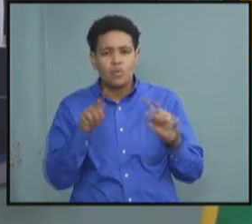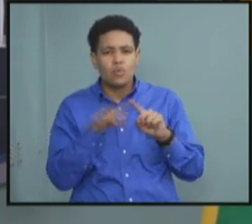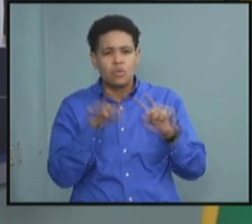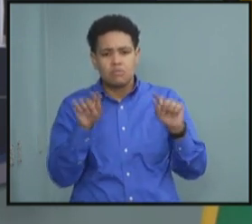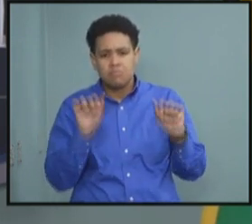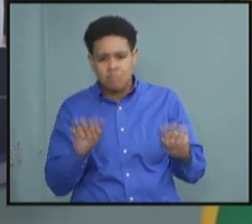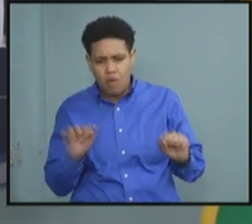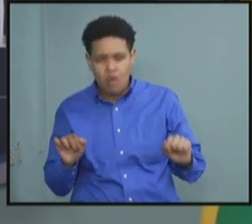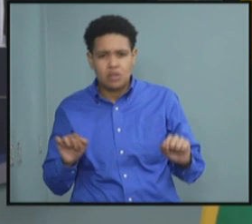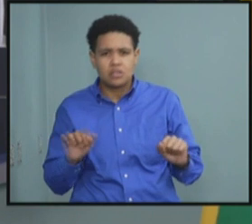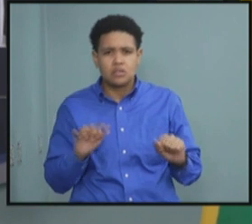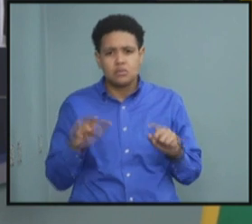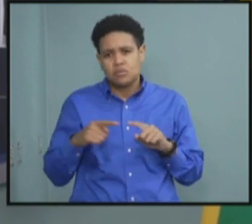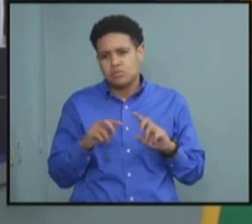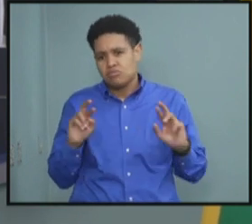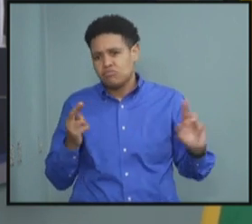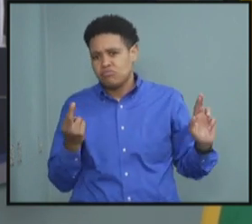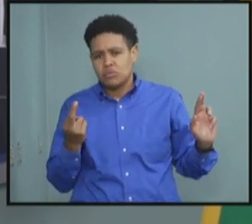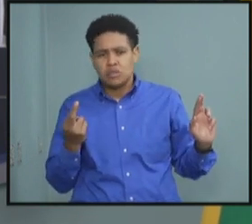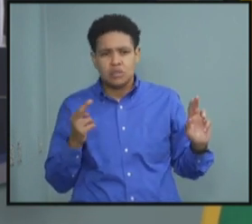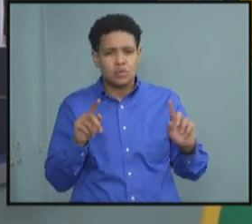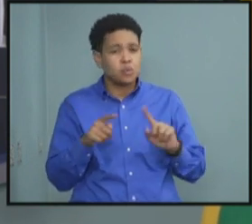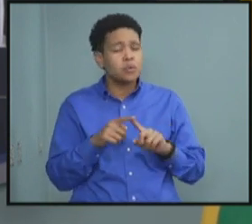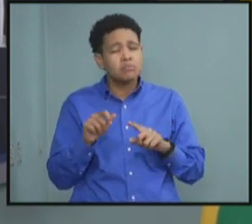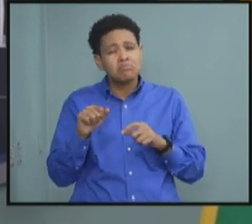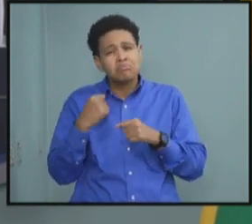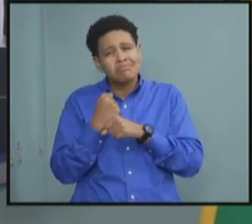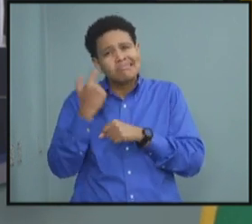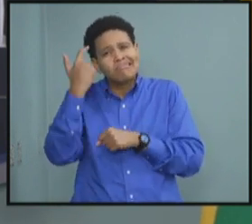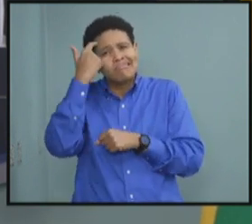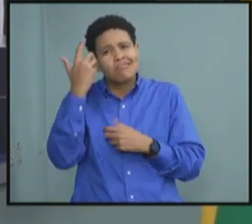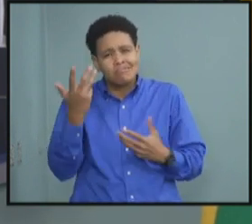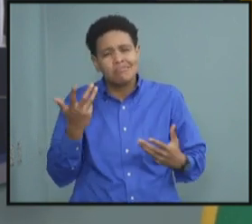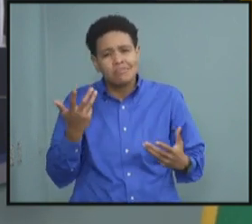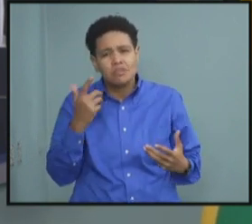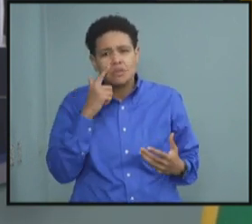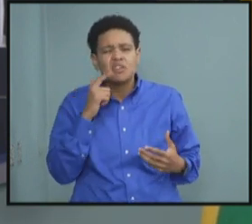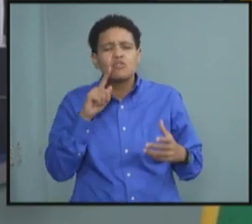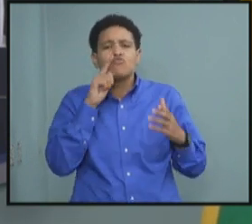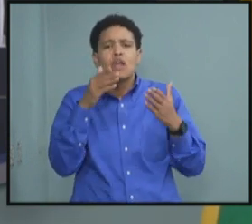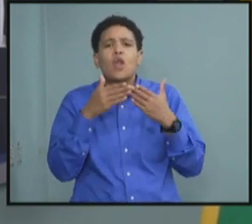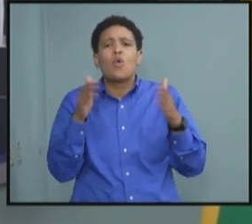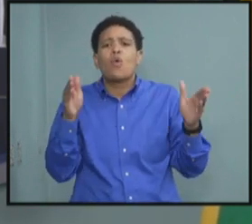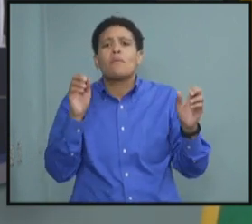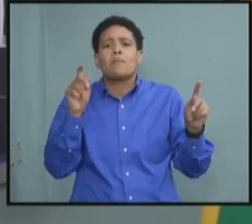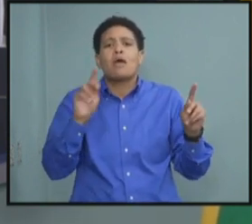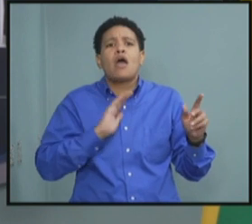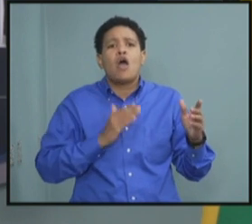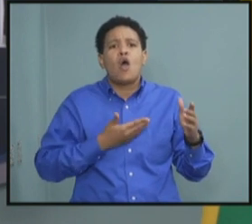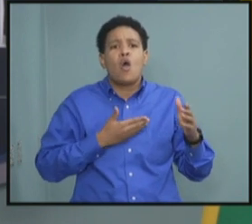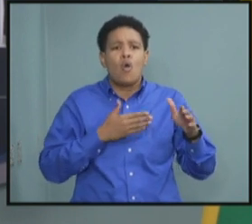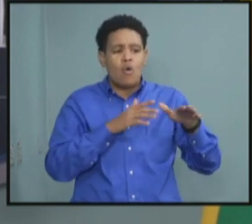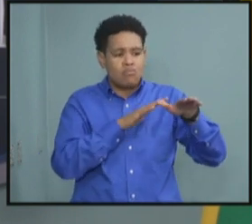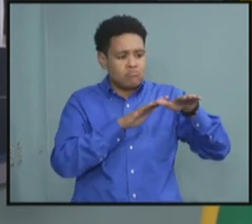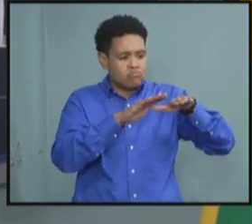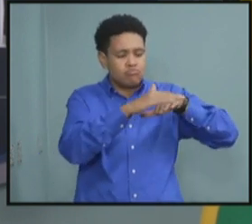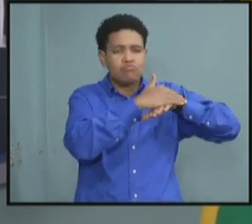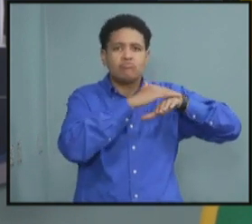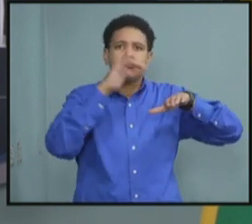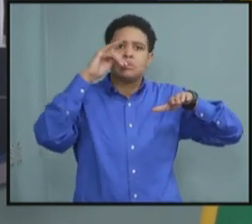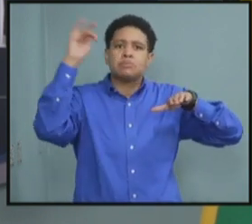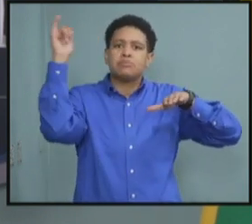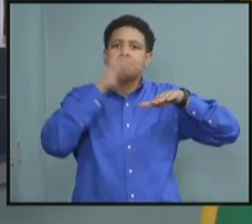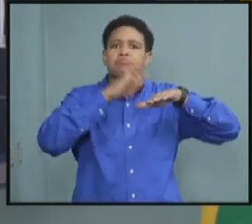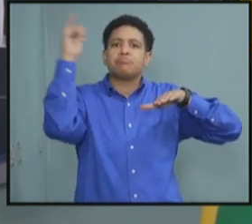feasible, when it is practical to reopen our borders for